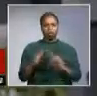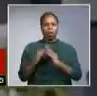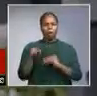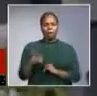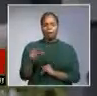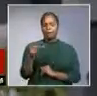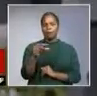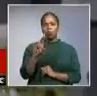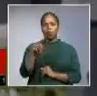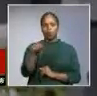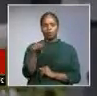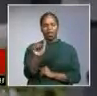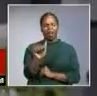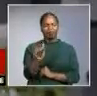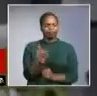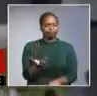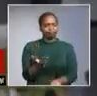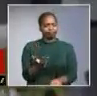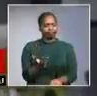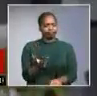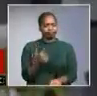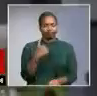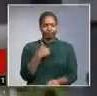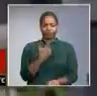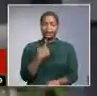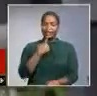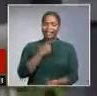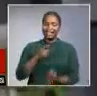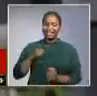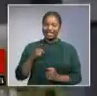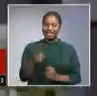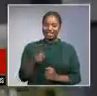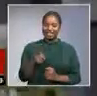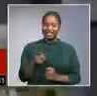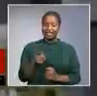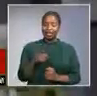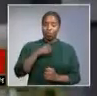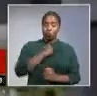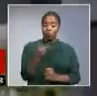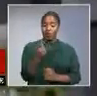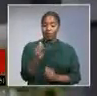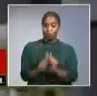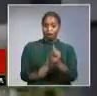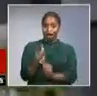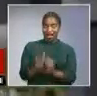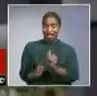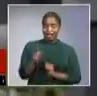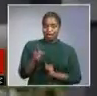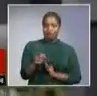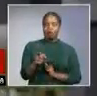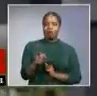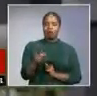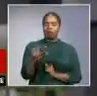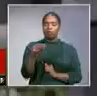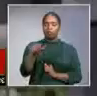of the Gupta family. Mentor's made astounding allegations about what she says one Gupta brother, Atul, knew about